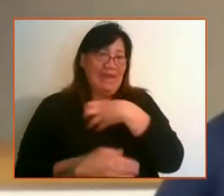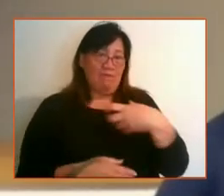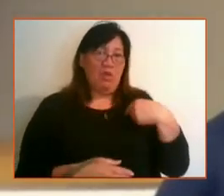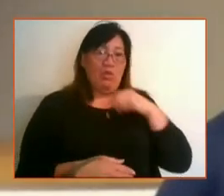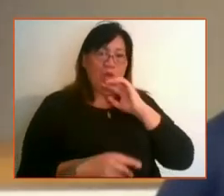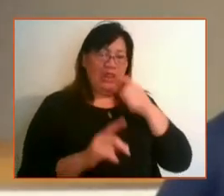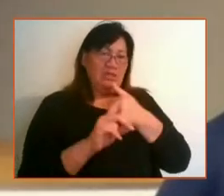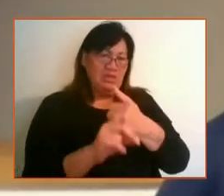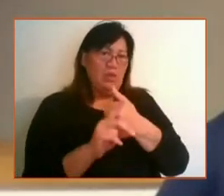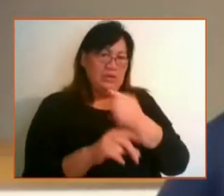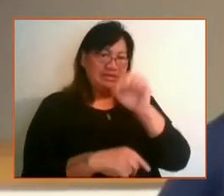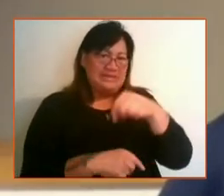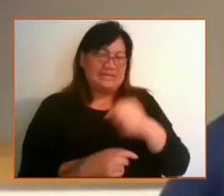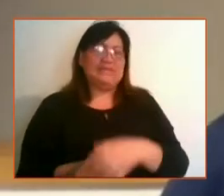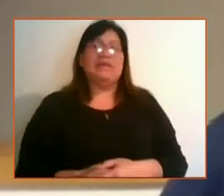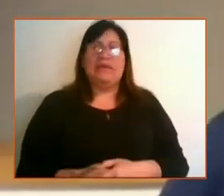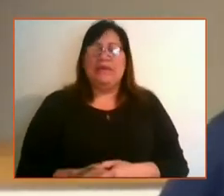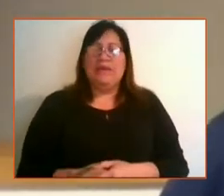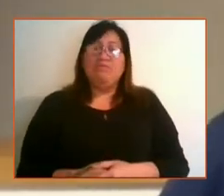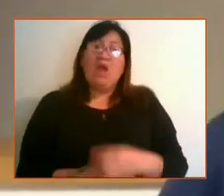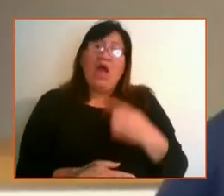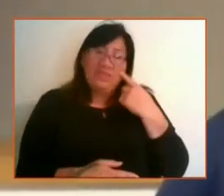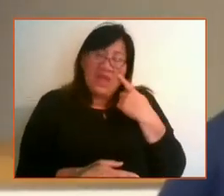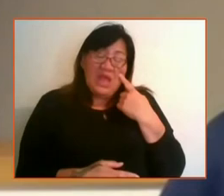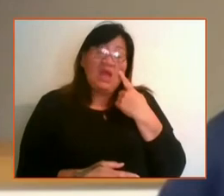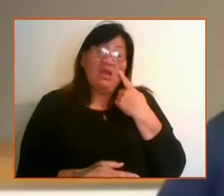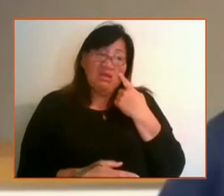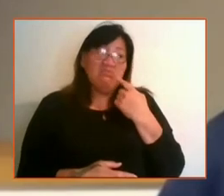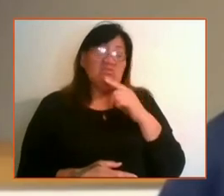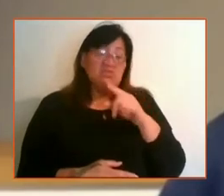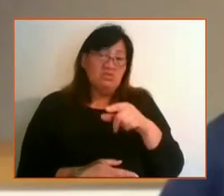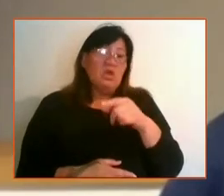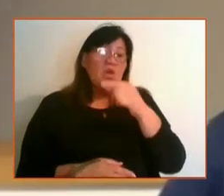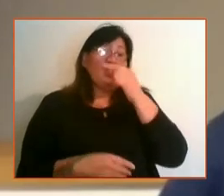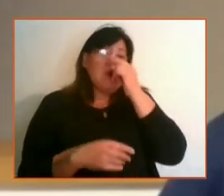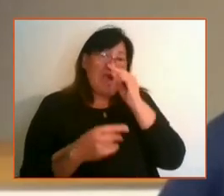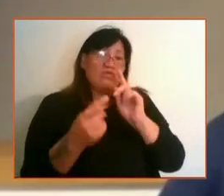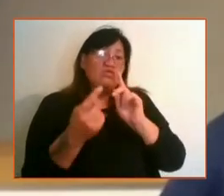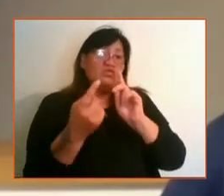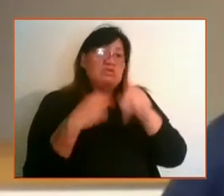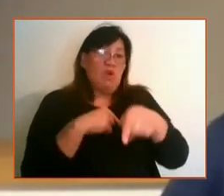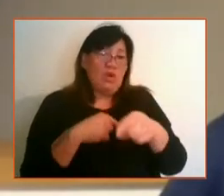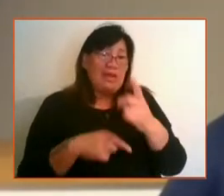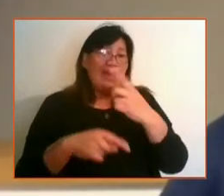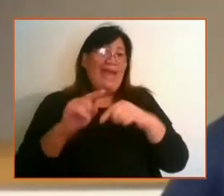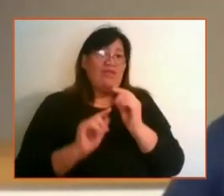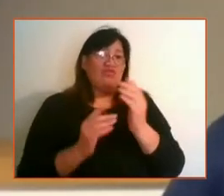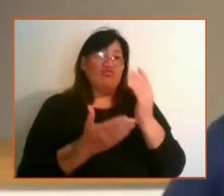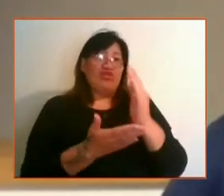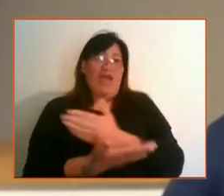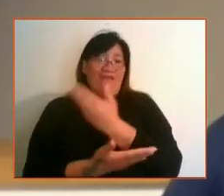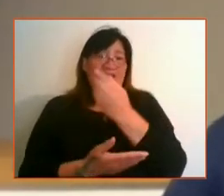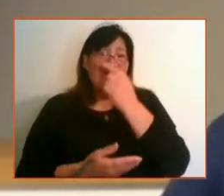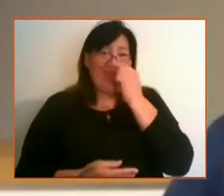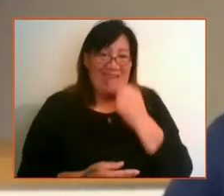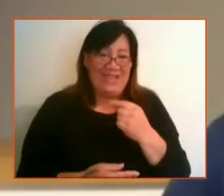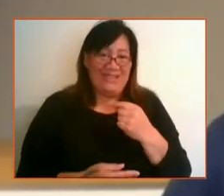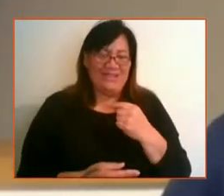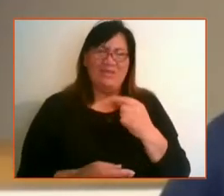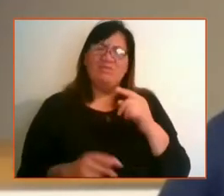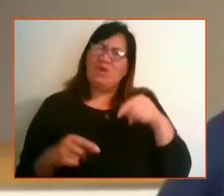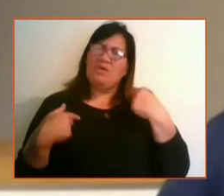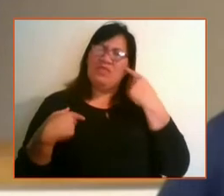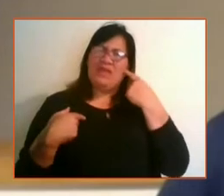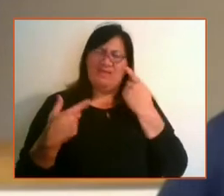I do think there is an opportunity through that, not just to respond and to recover, but to think, okay, how can we use this kind